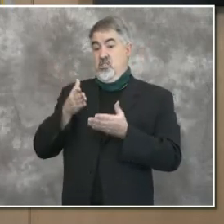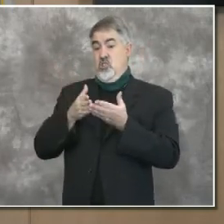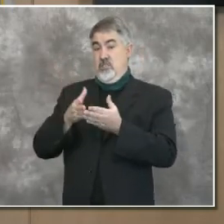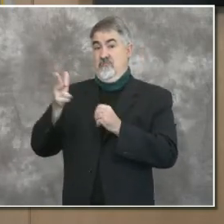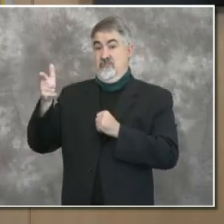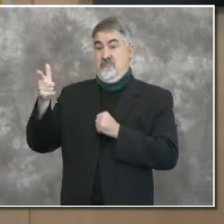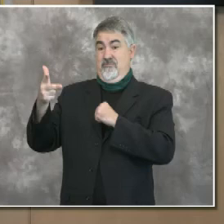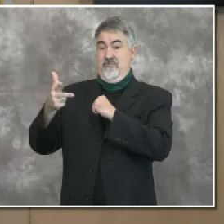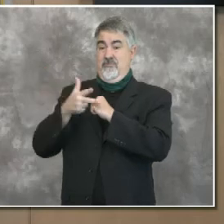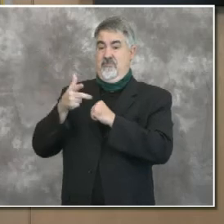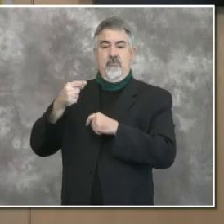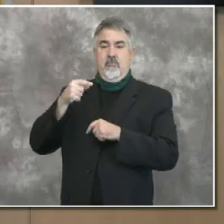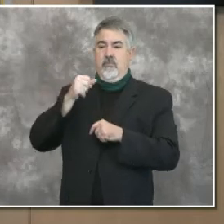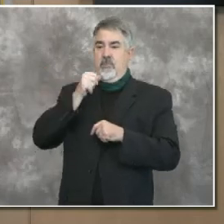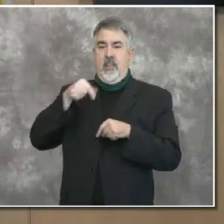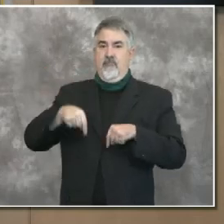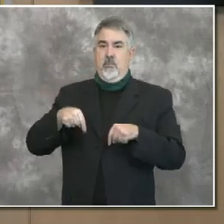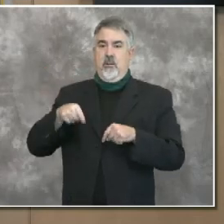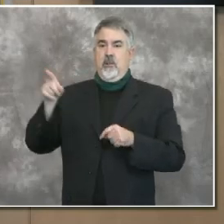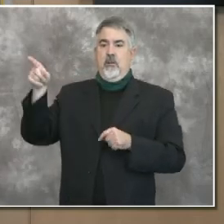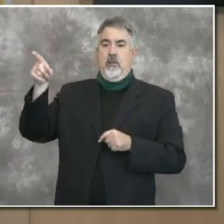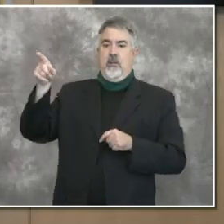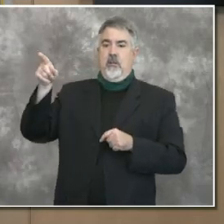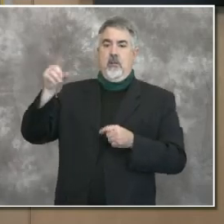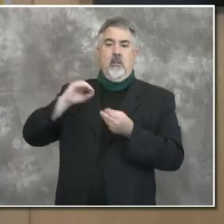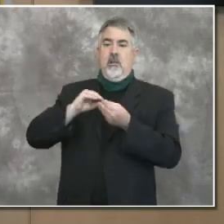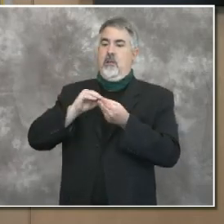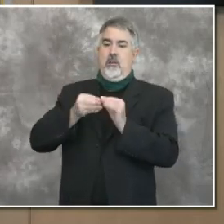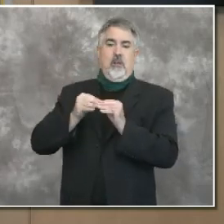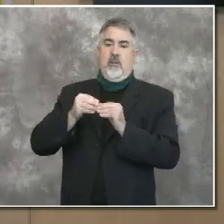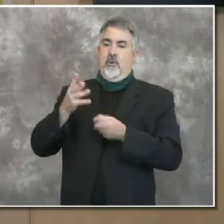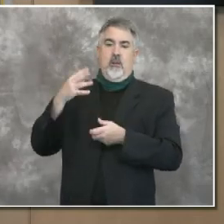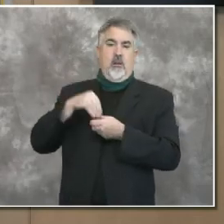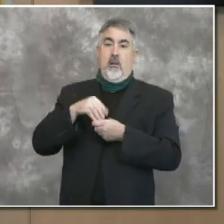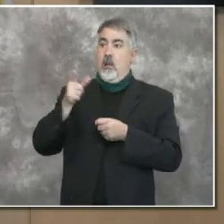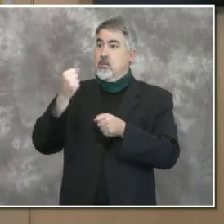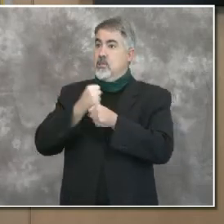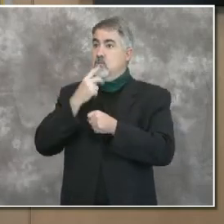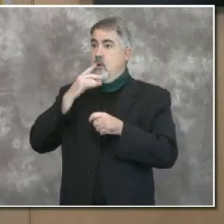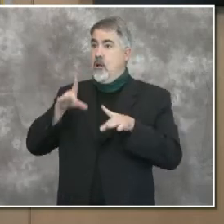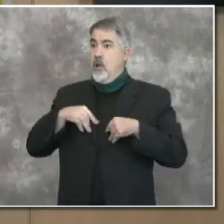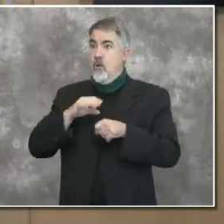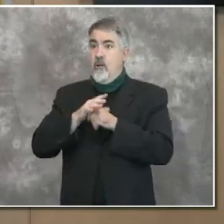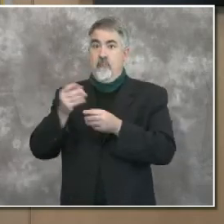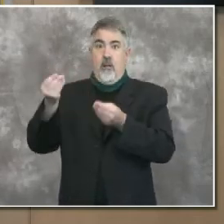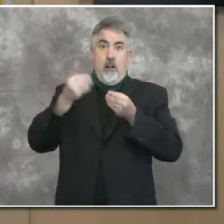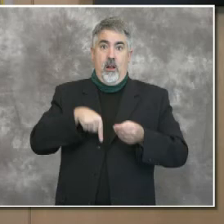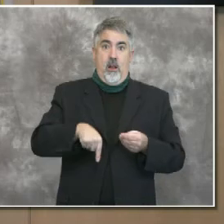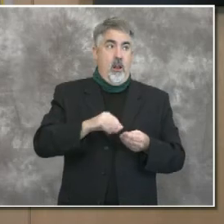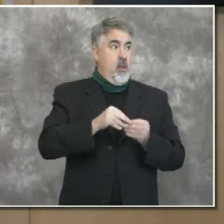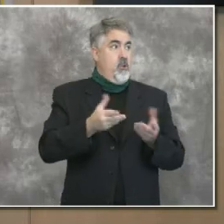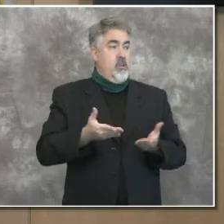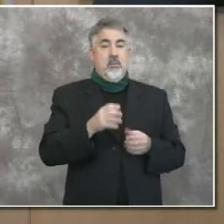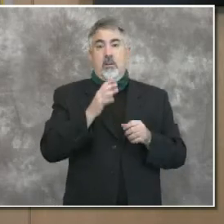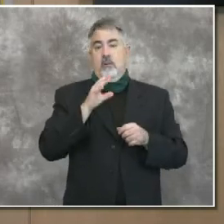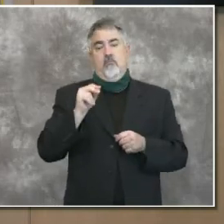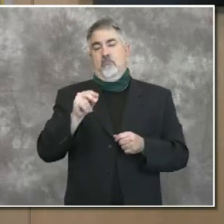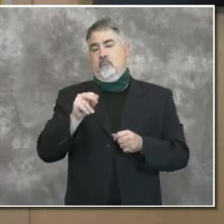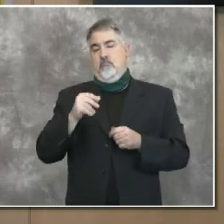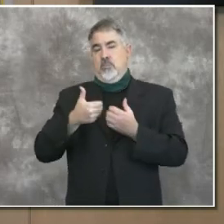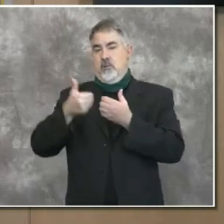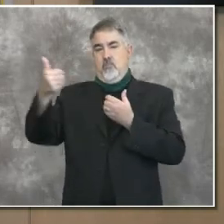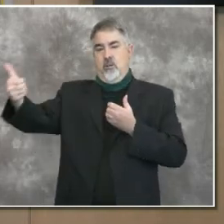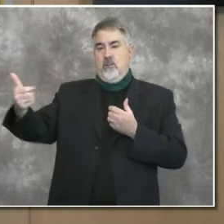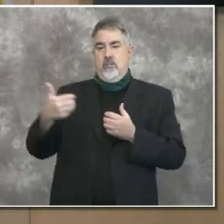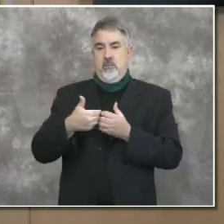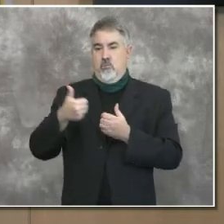ported here, will not be reflected in any statistics that we present here at this forum. The care